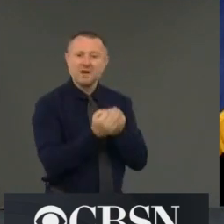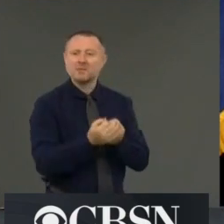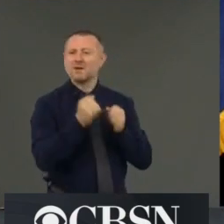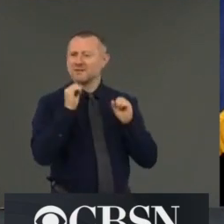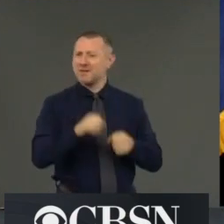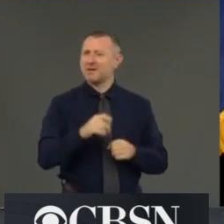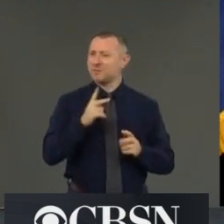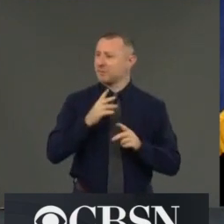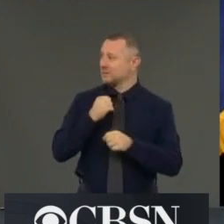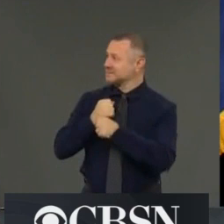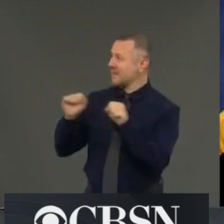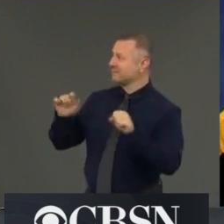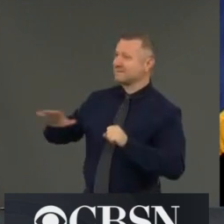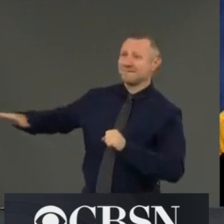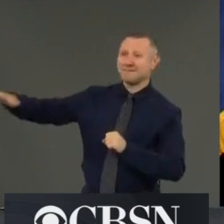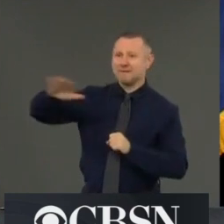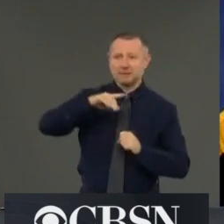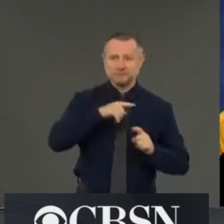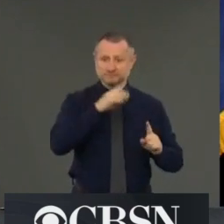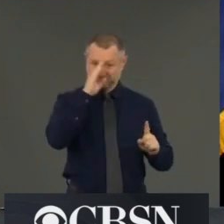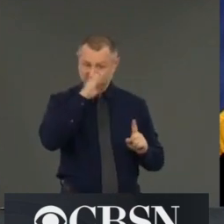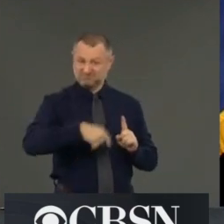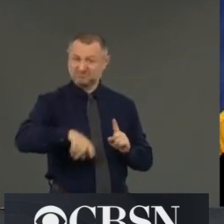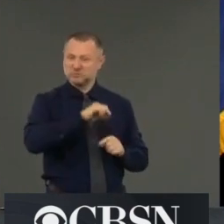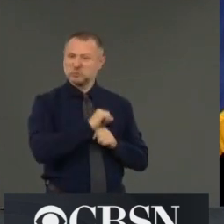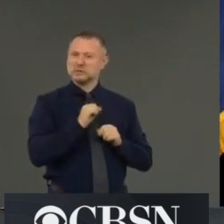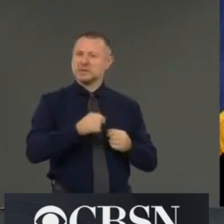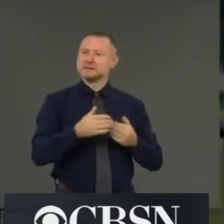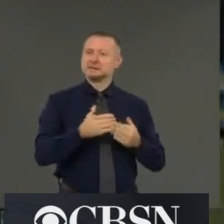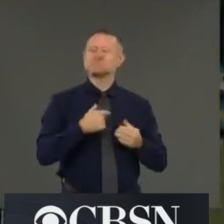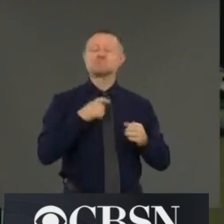responsibility to make sure we were doing everything we could to keep them safe.